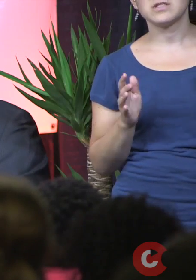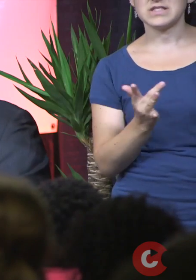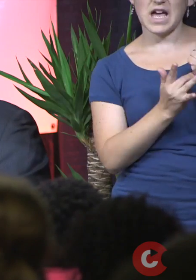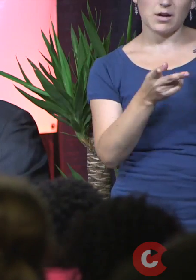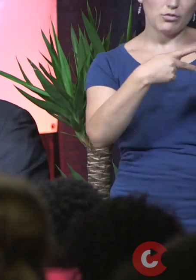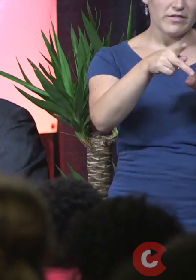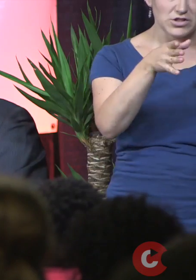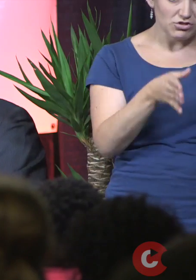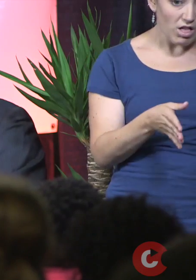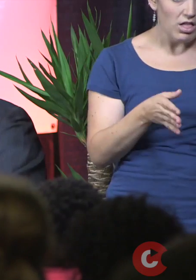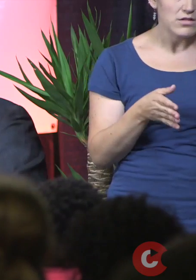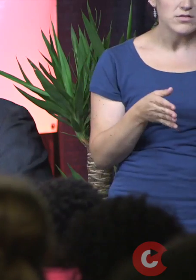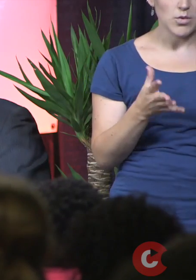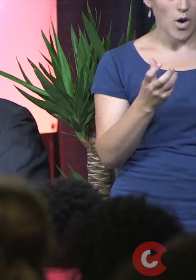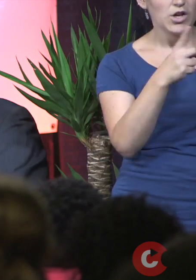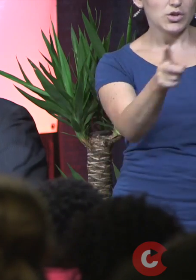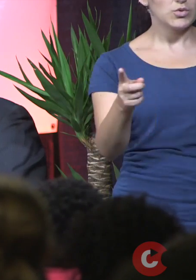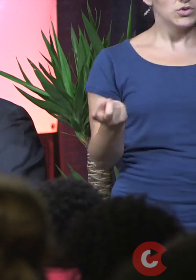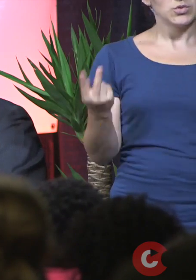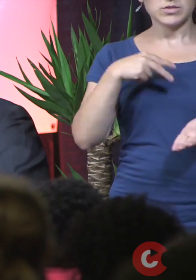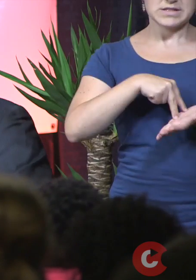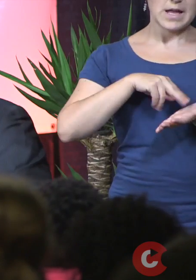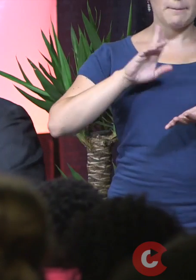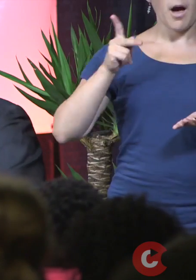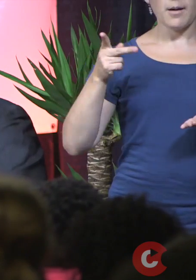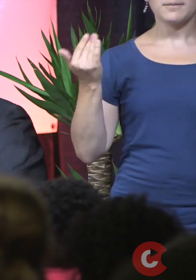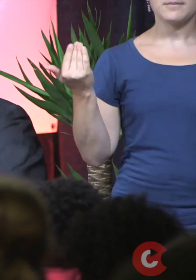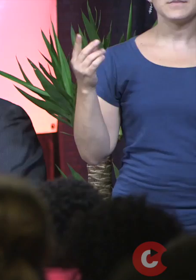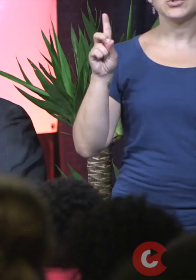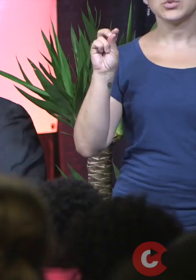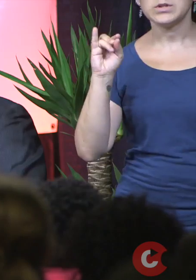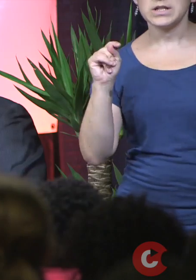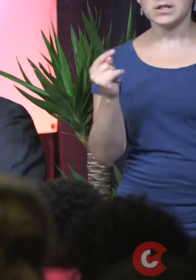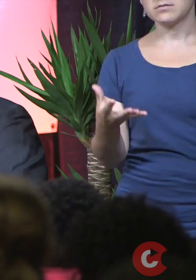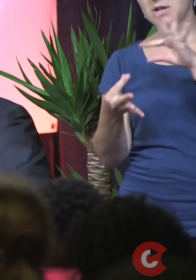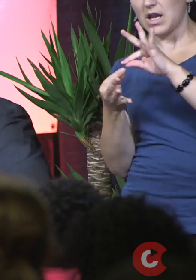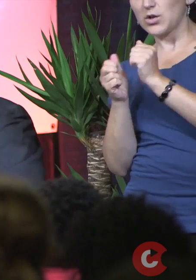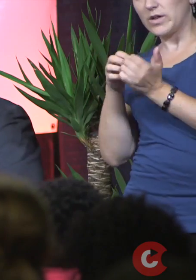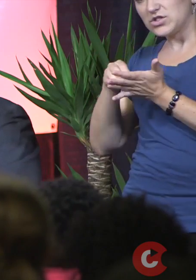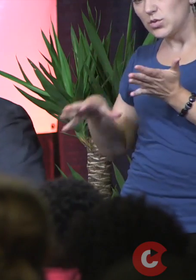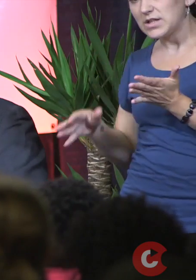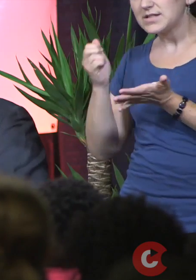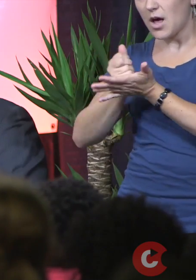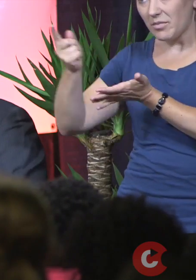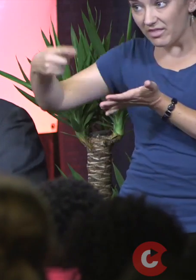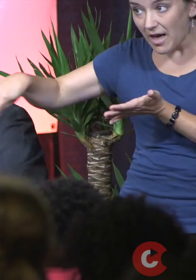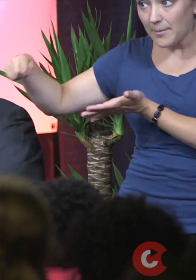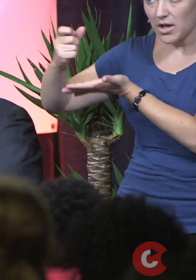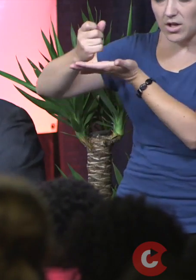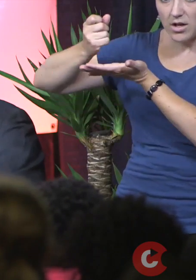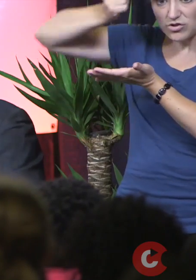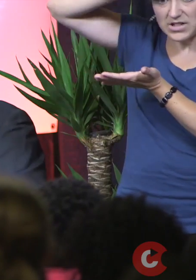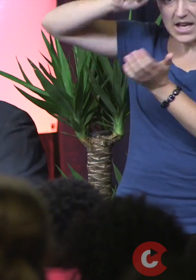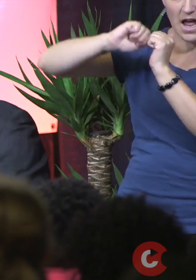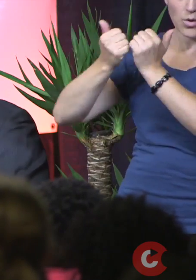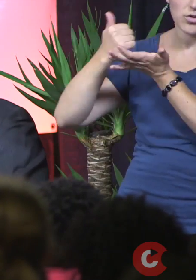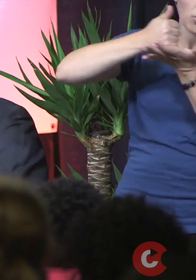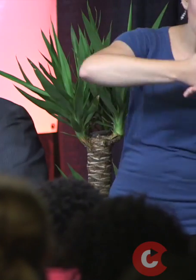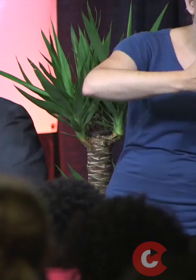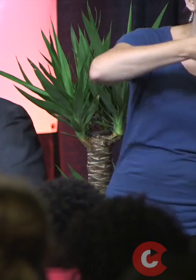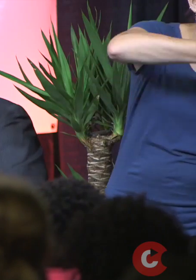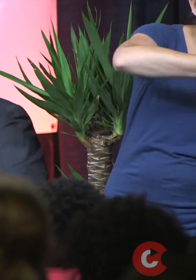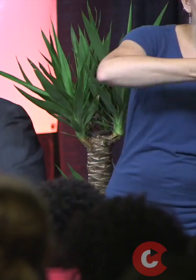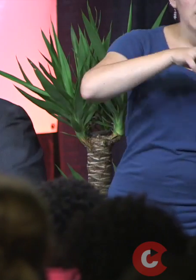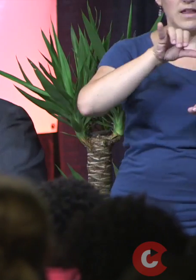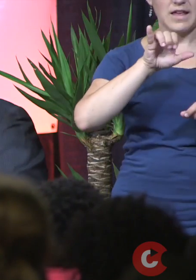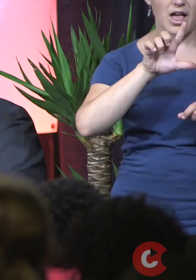tech professionals, we need you to step up and connect to our students and help them to understand how do you get to a place like Yelp